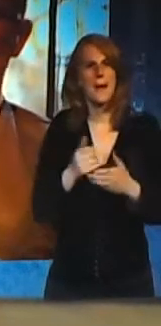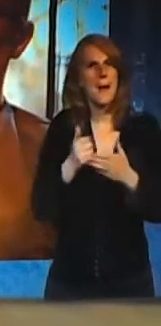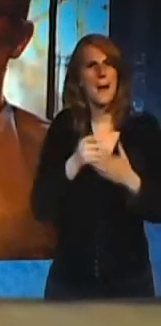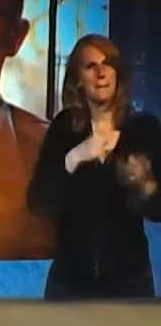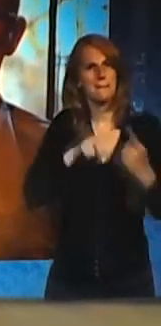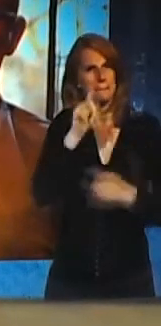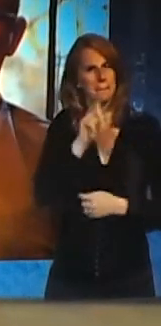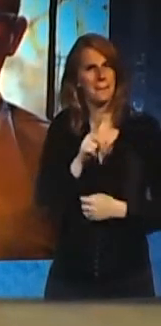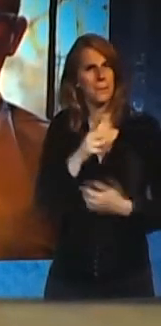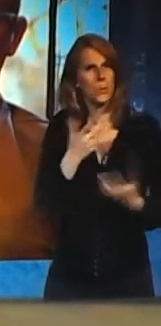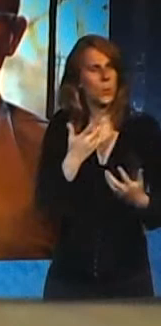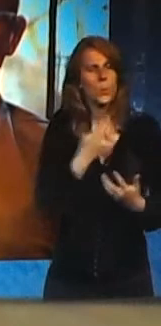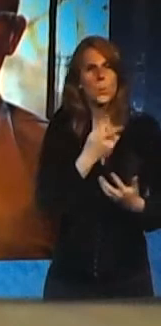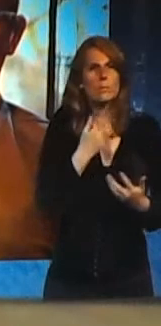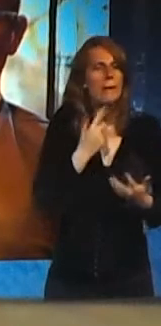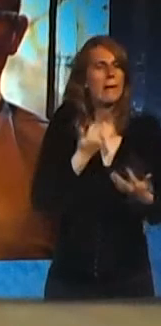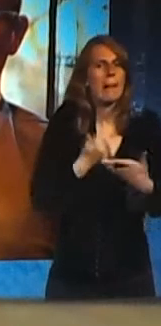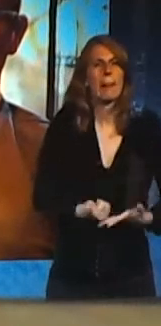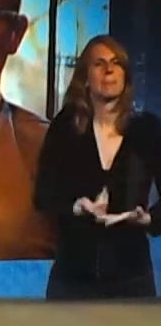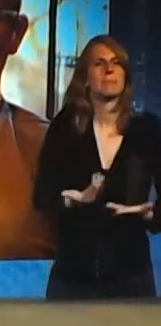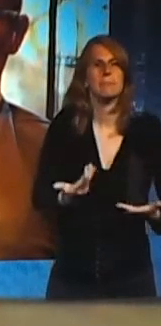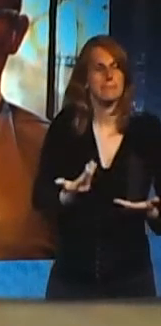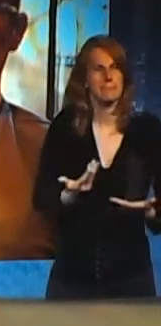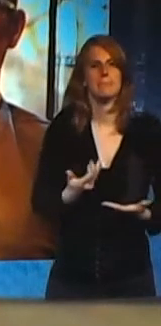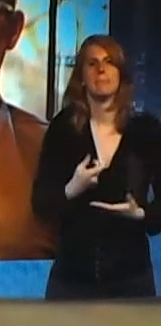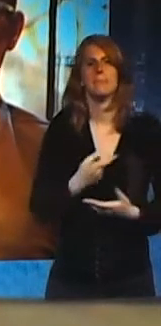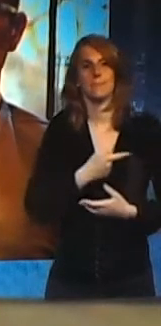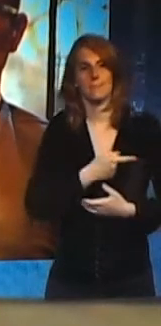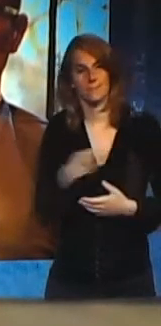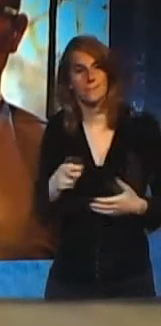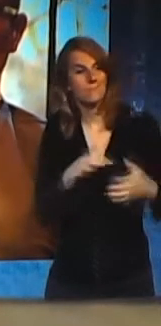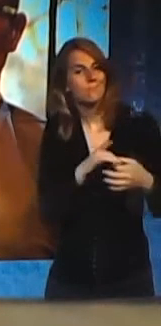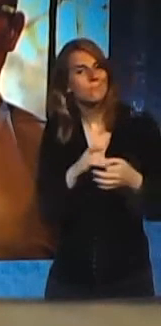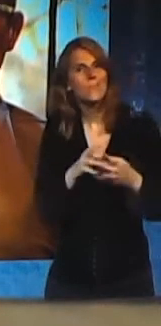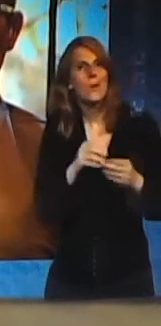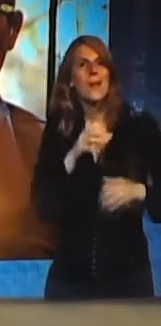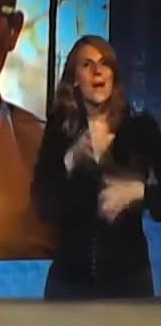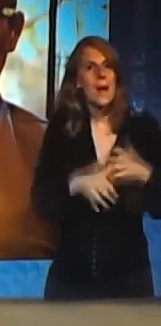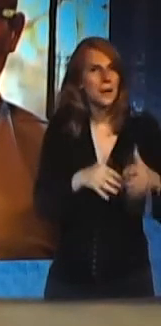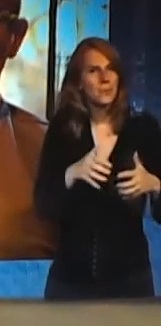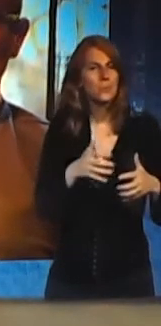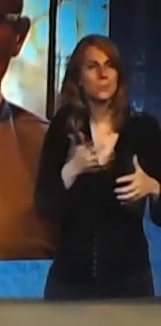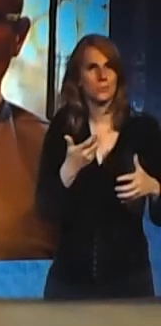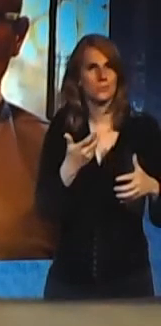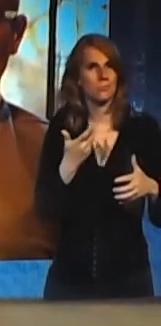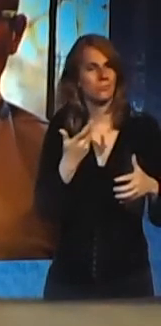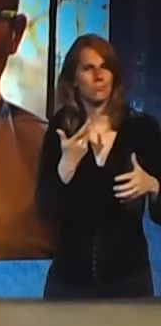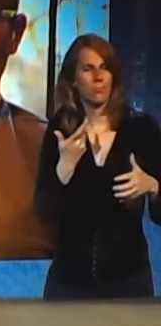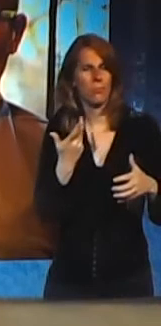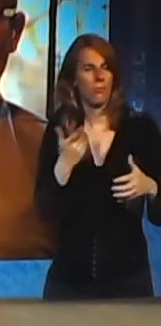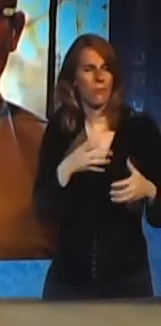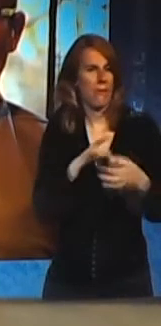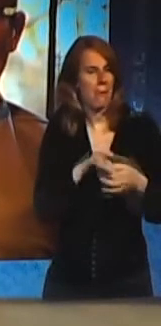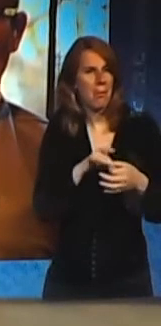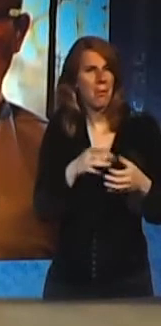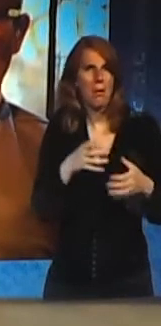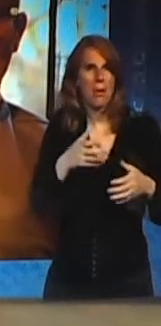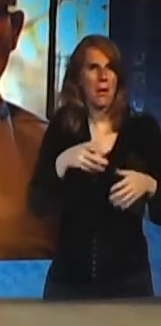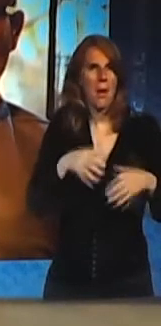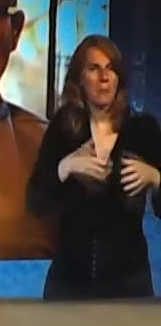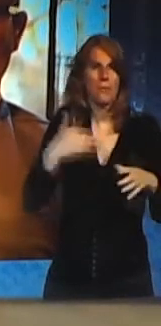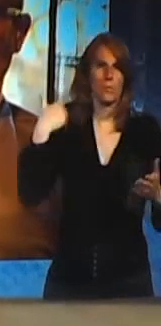months, sometimes even years. You know, we have people in the psychiatric hospitals that we helped that haven't been out of their rooms, haven't spoken, and then all of a sudden